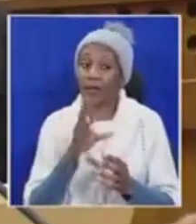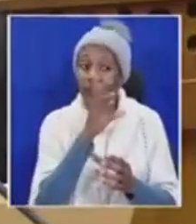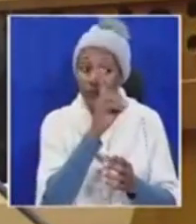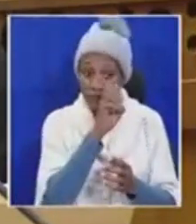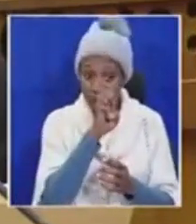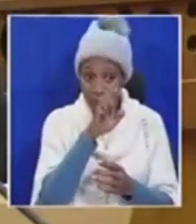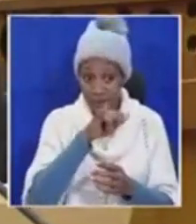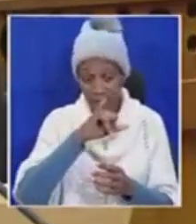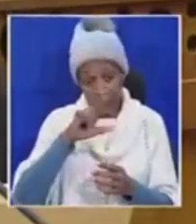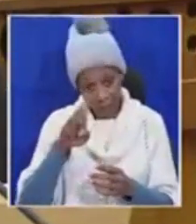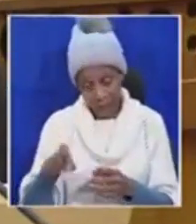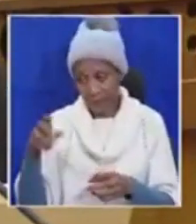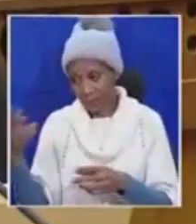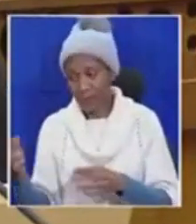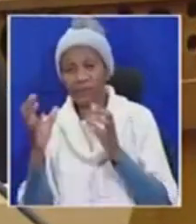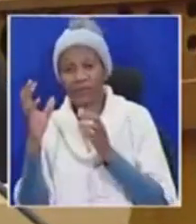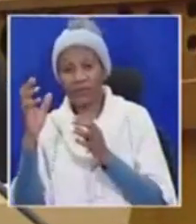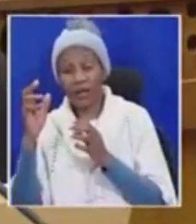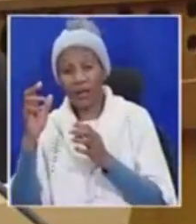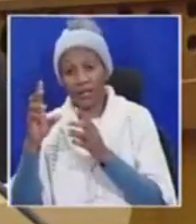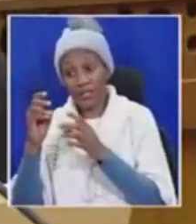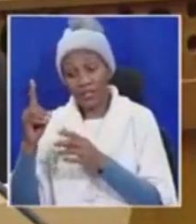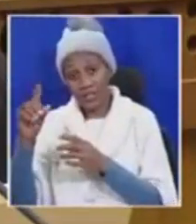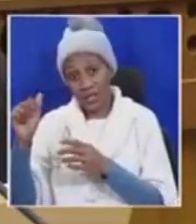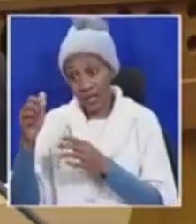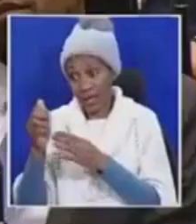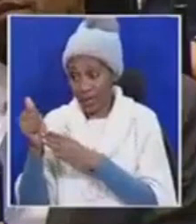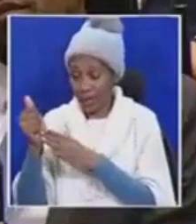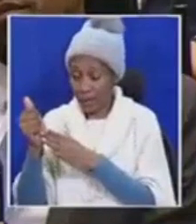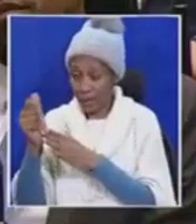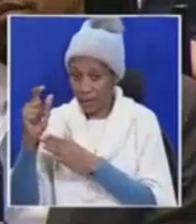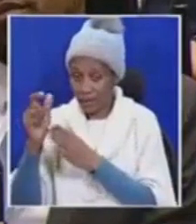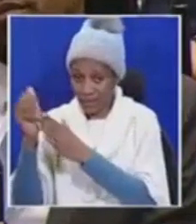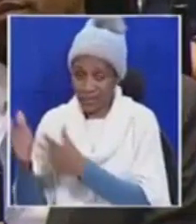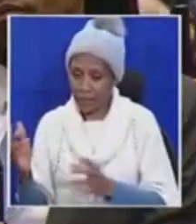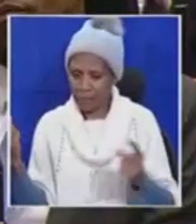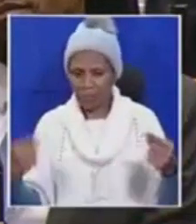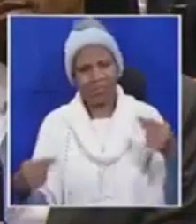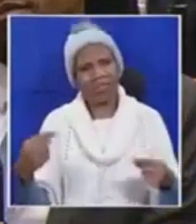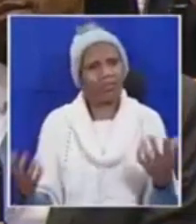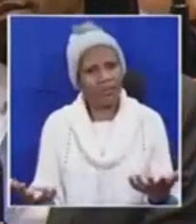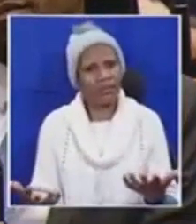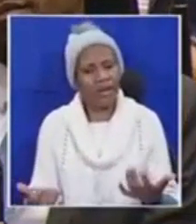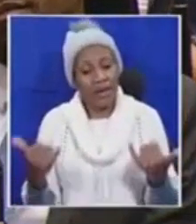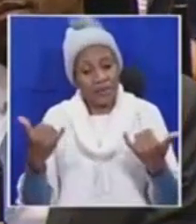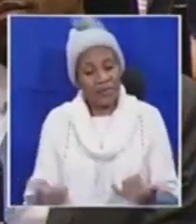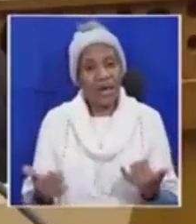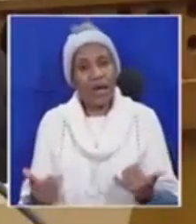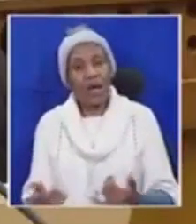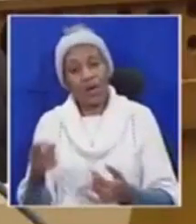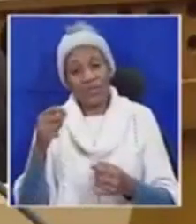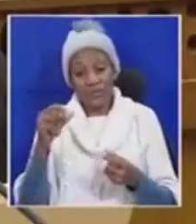Given that a Cape Town company called Graham Tech has been designing desalination plants for Saudi Arabia, India